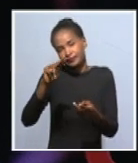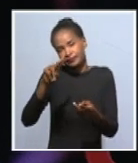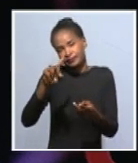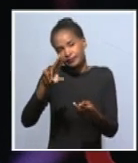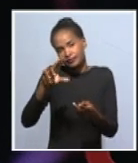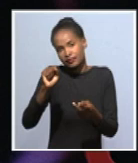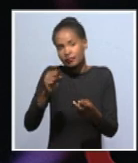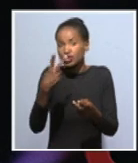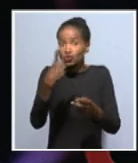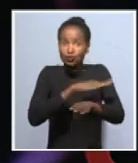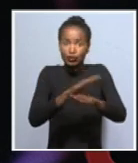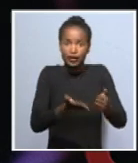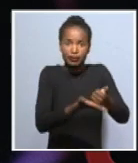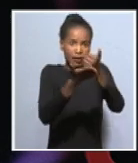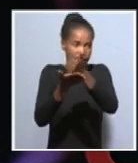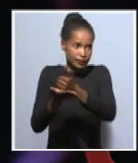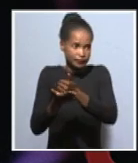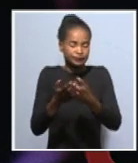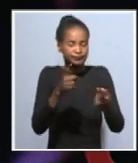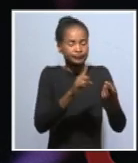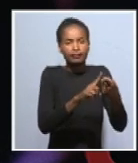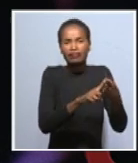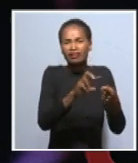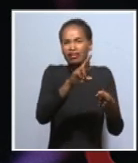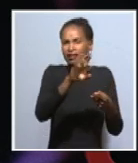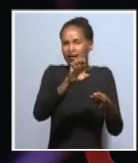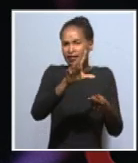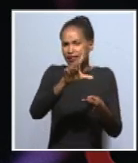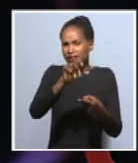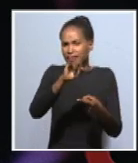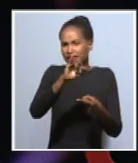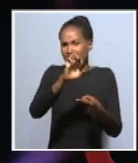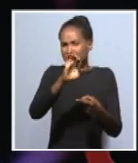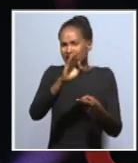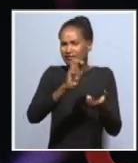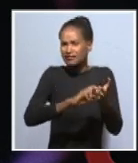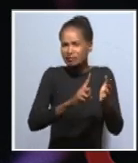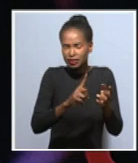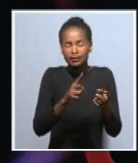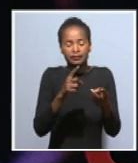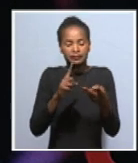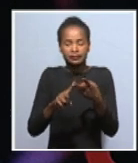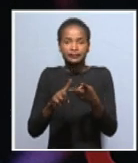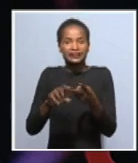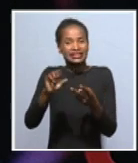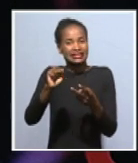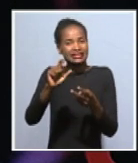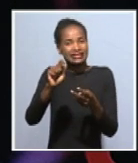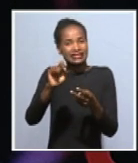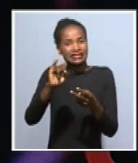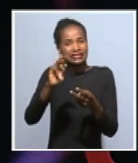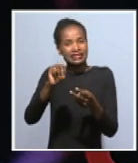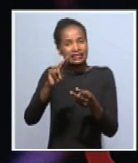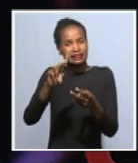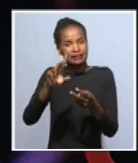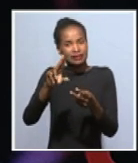one is a set of relief measures, and I'll talk a little bit about them shortly. And then the second part is the stimulus part, which